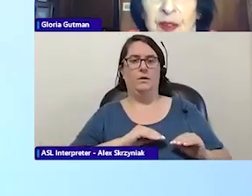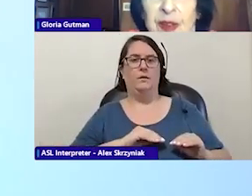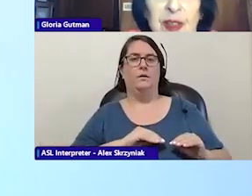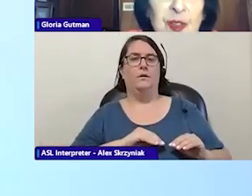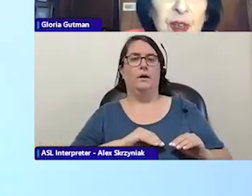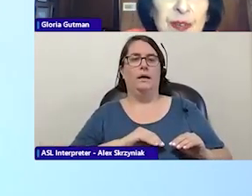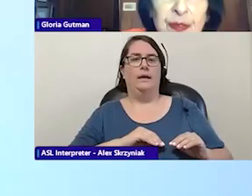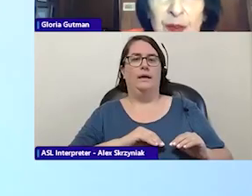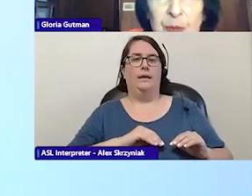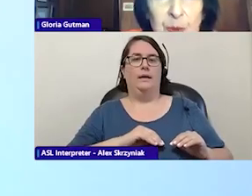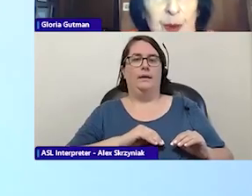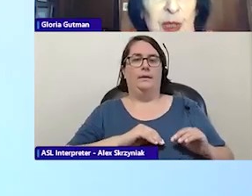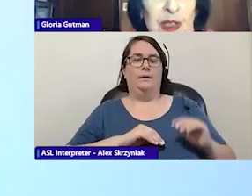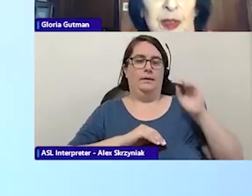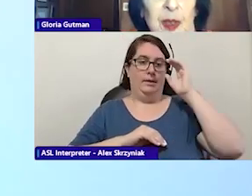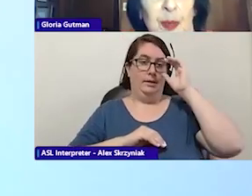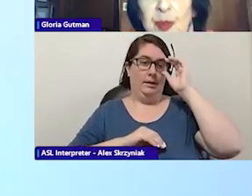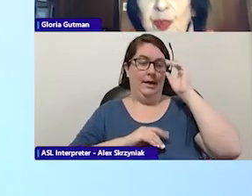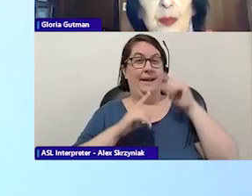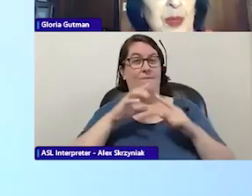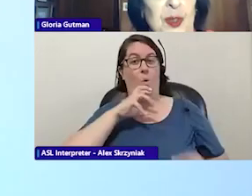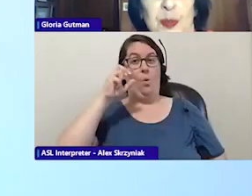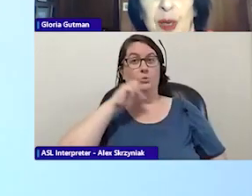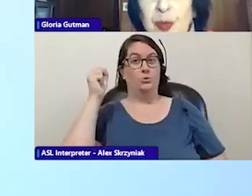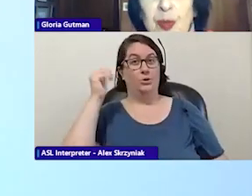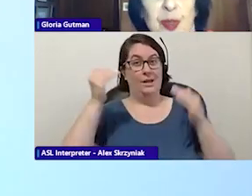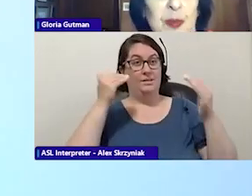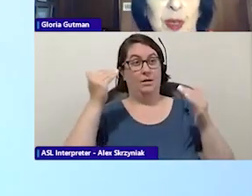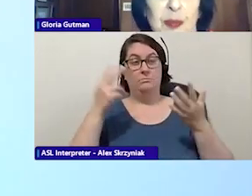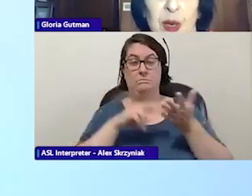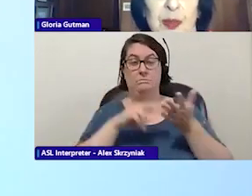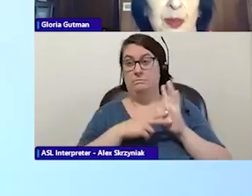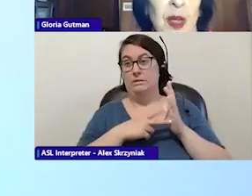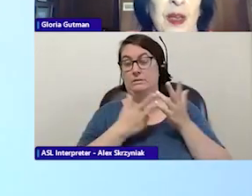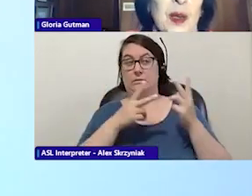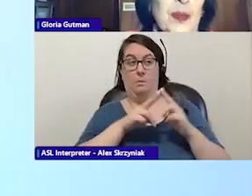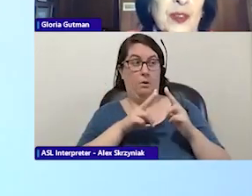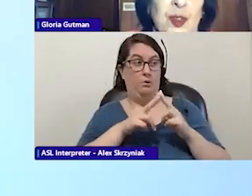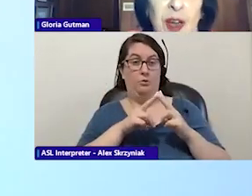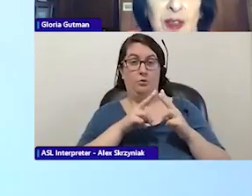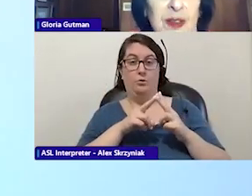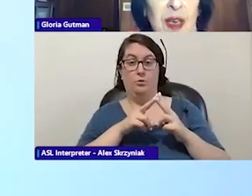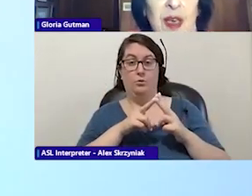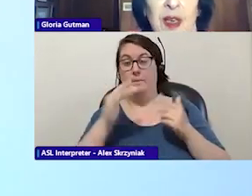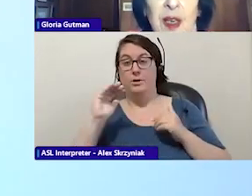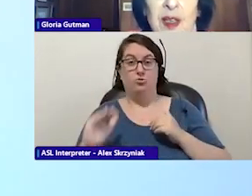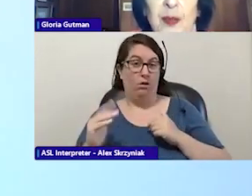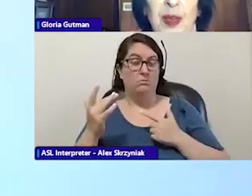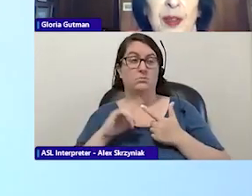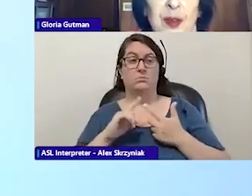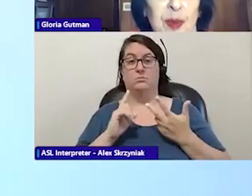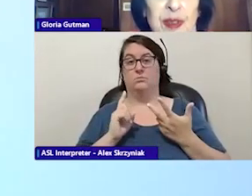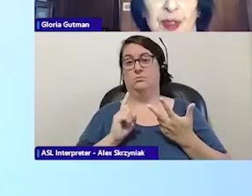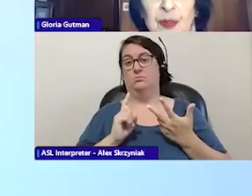And in the case of an older adult, the abuser can be a spouse or same-sex partner, can be a child, it can